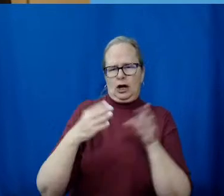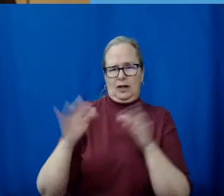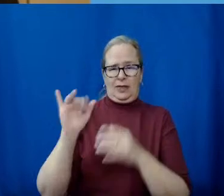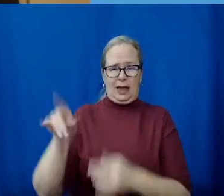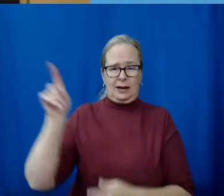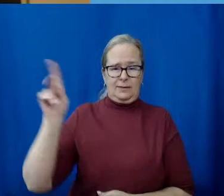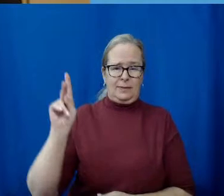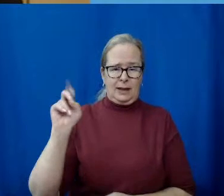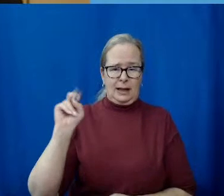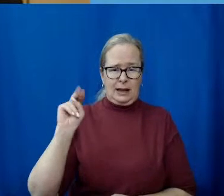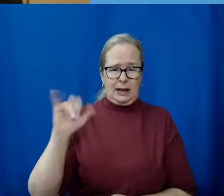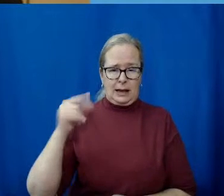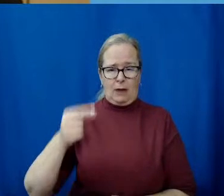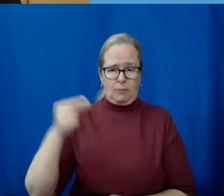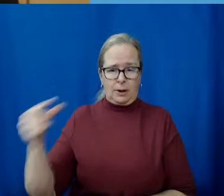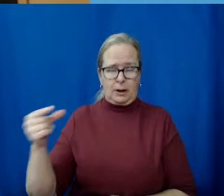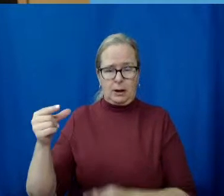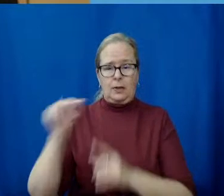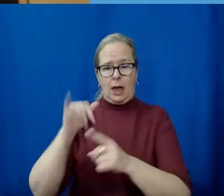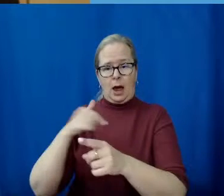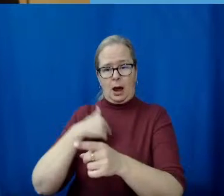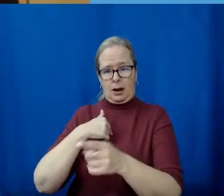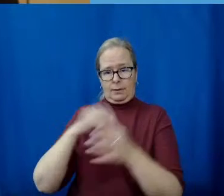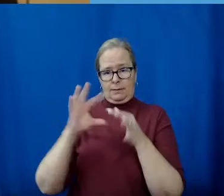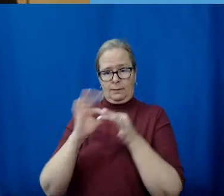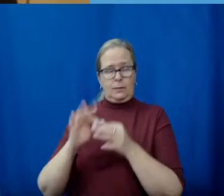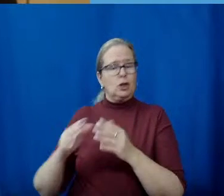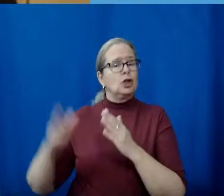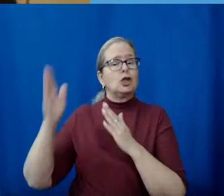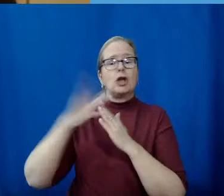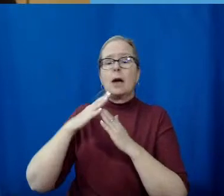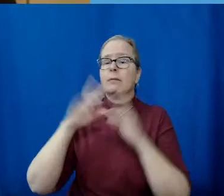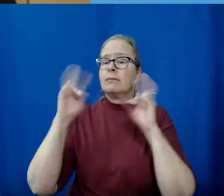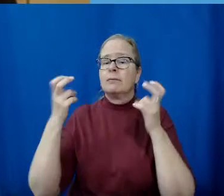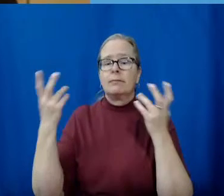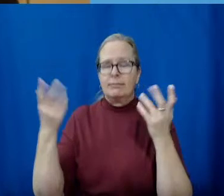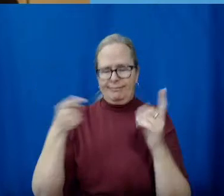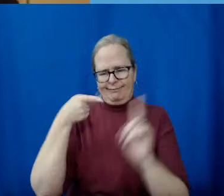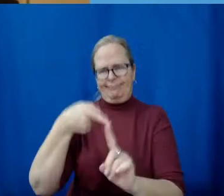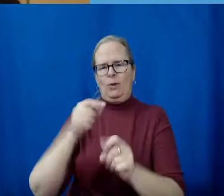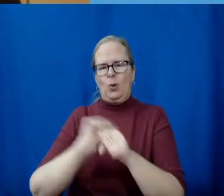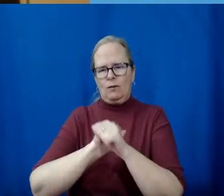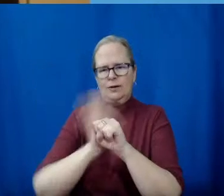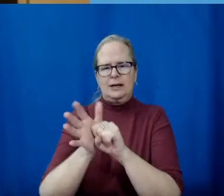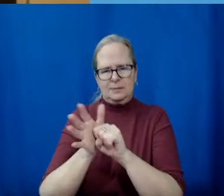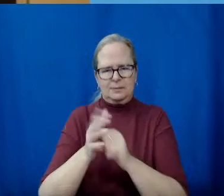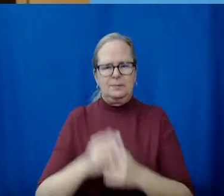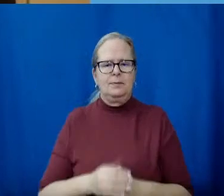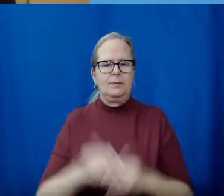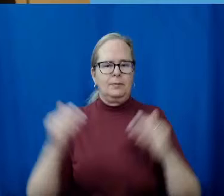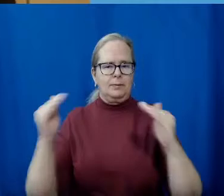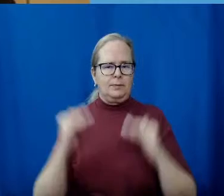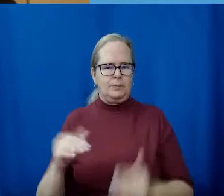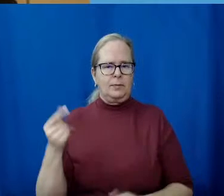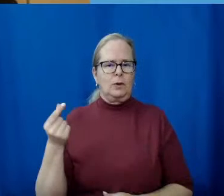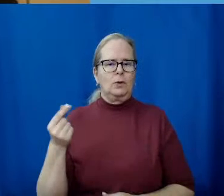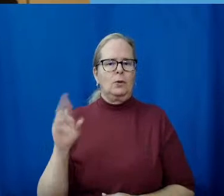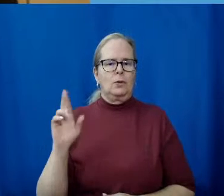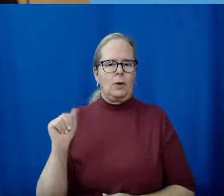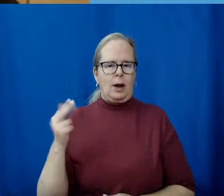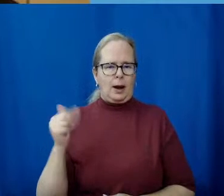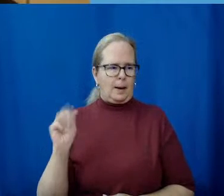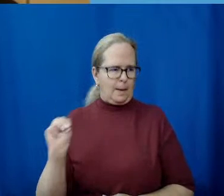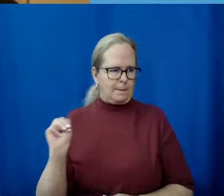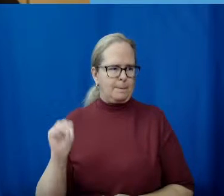Hi, I'm Graham Thompson. I'm a political columnist, 25 years with the Edmonton Journal. I left about 3 years ago, 3.5 years